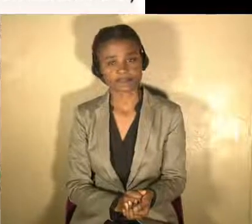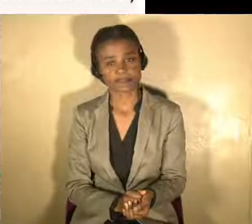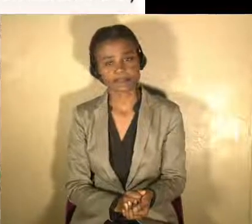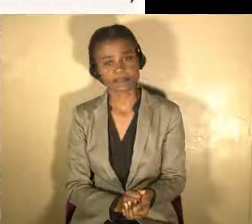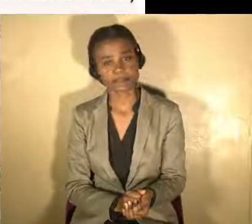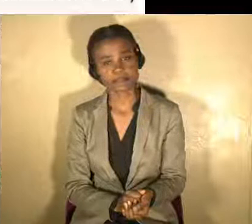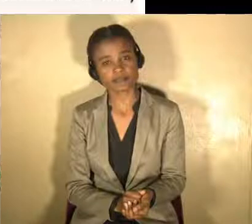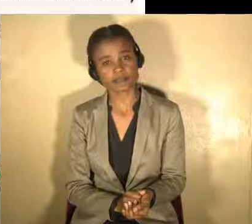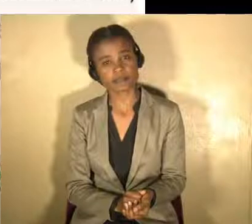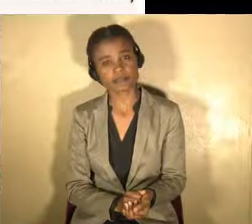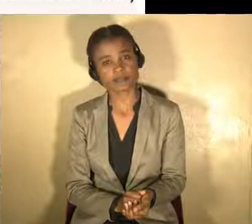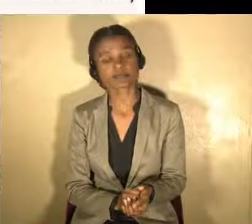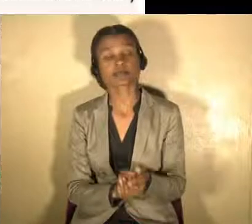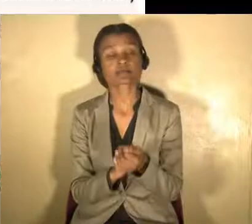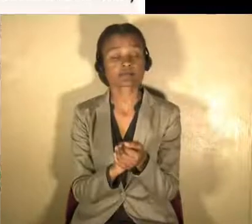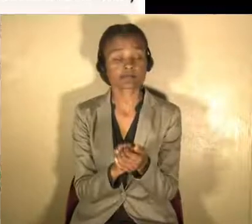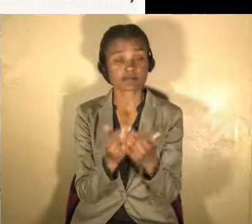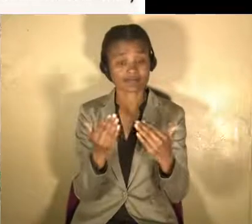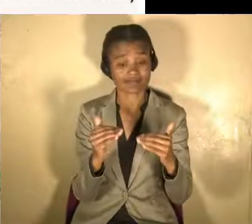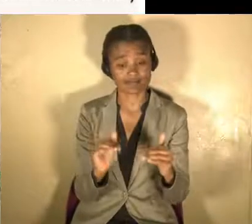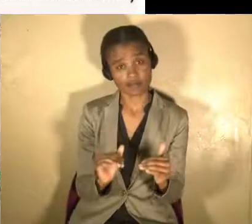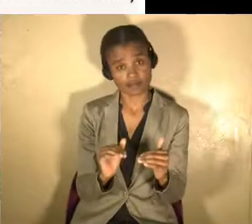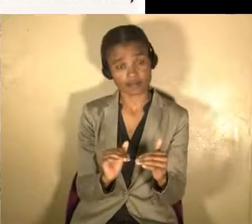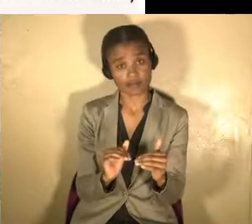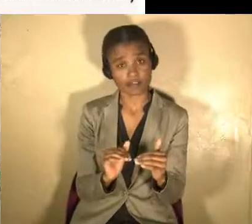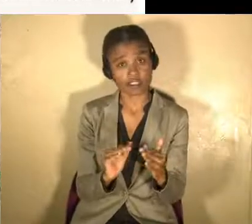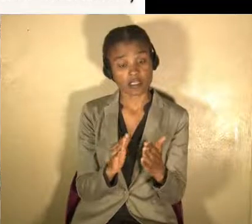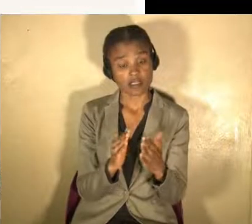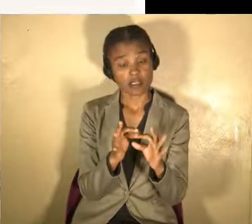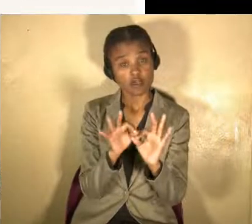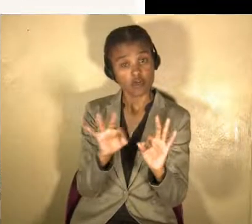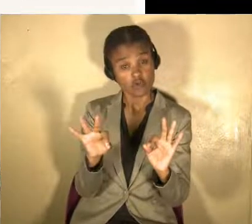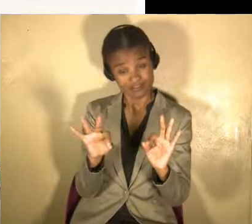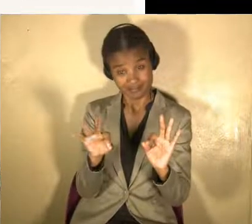then the clause 15 that amends Section